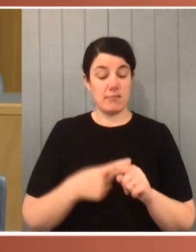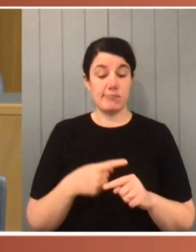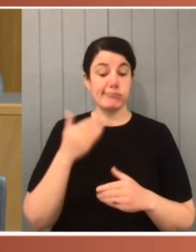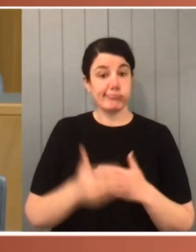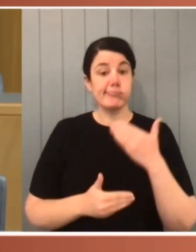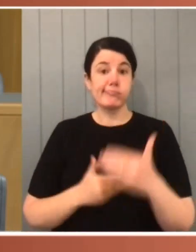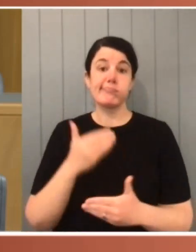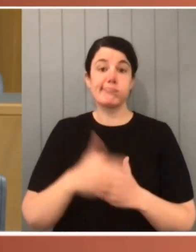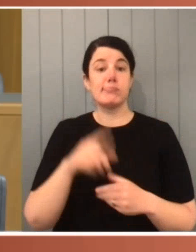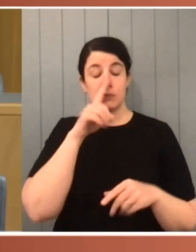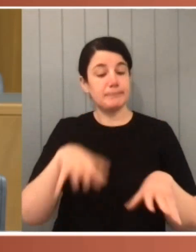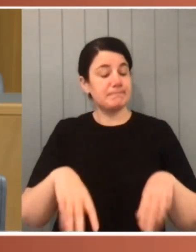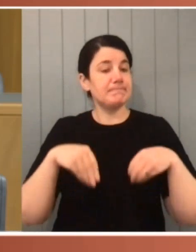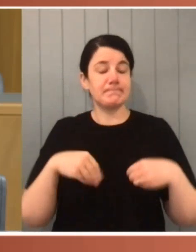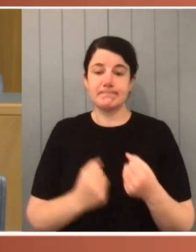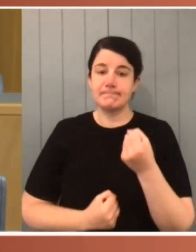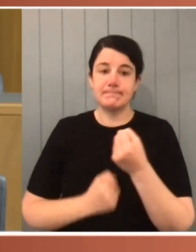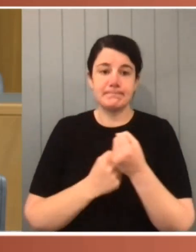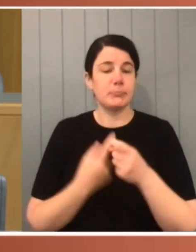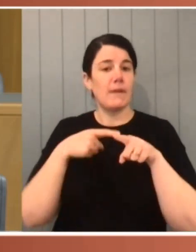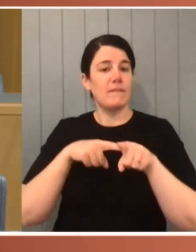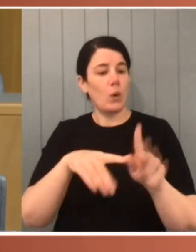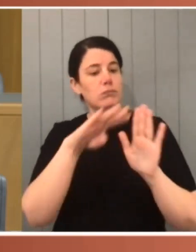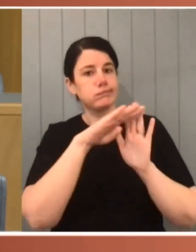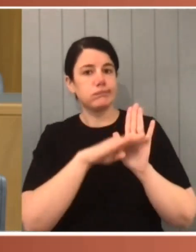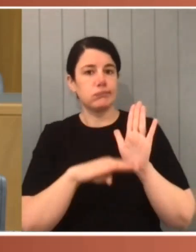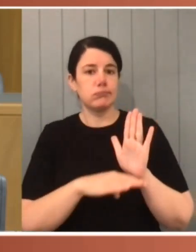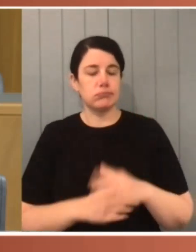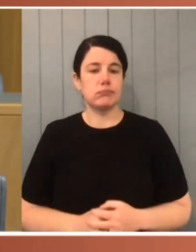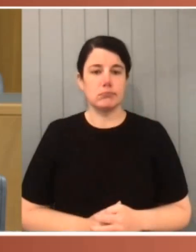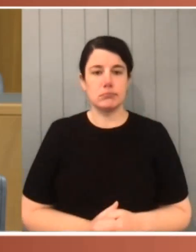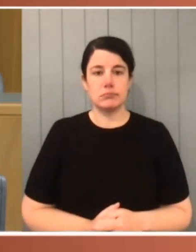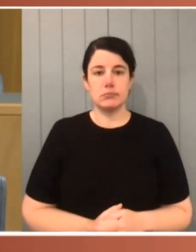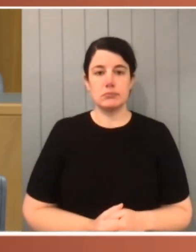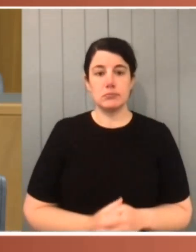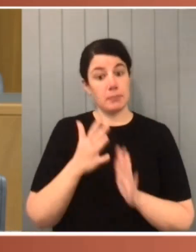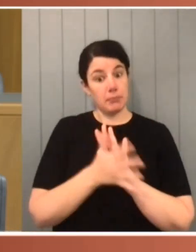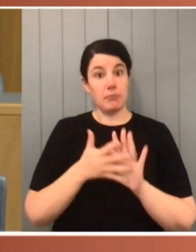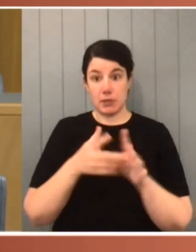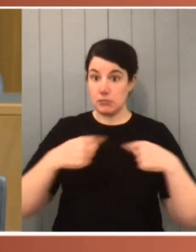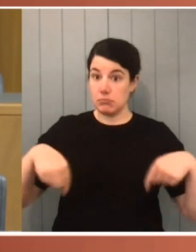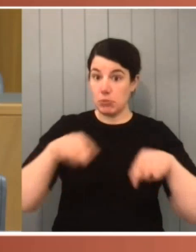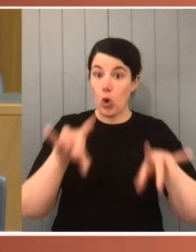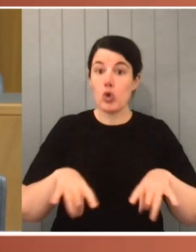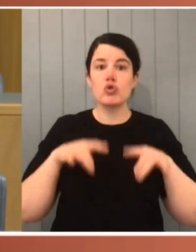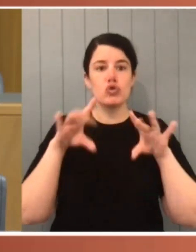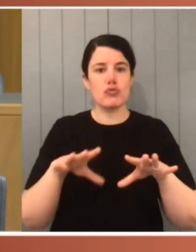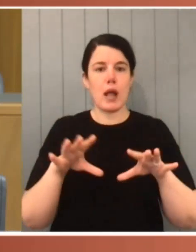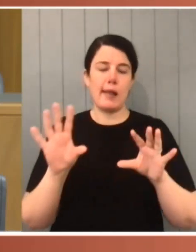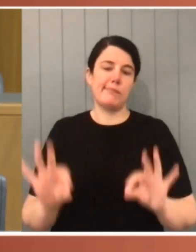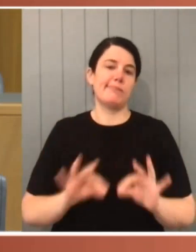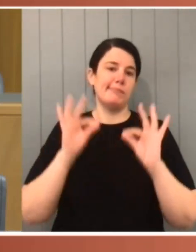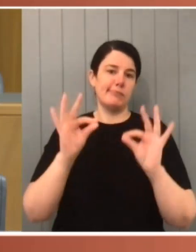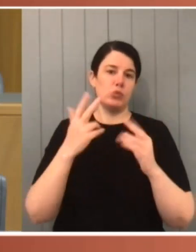and supported by citizens. Together, these things make Australia an exemplar of compulsory